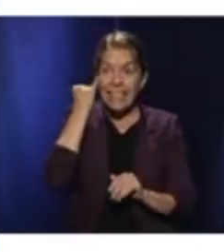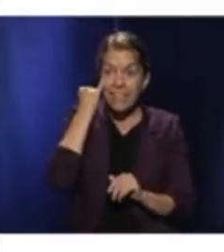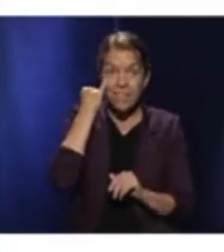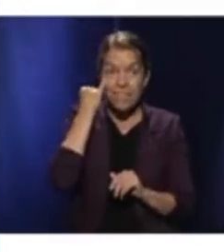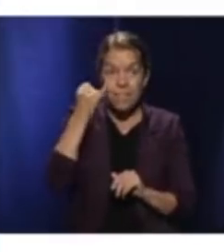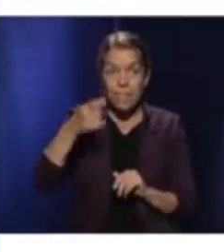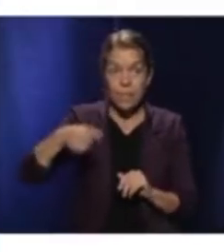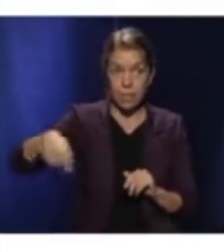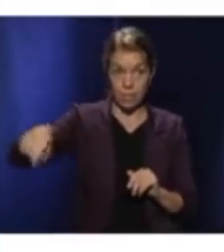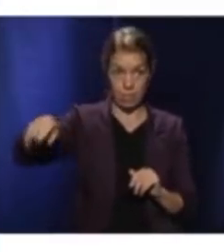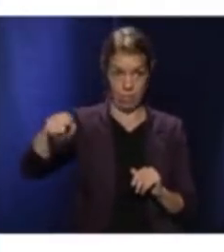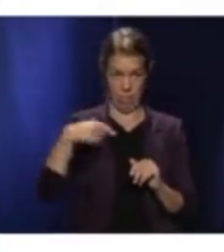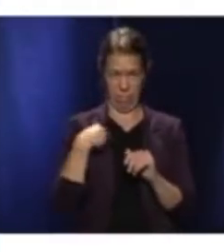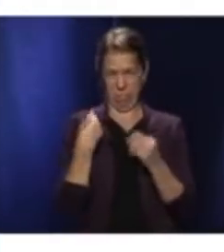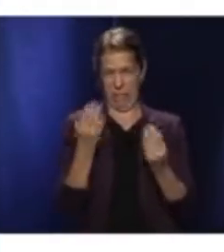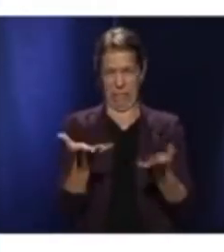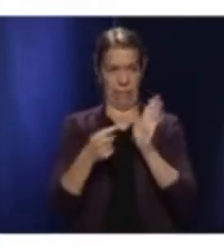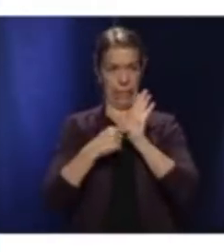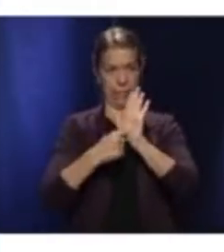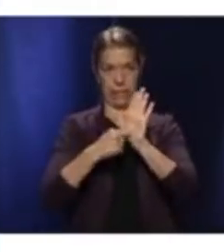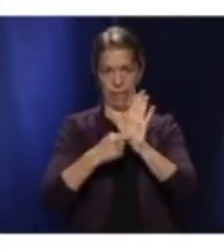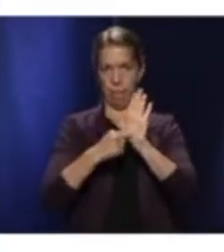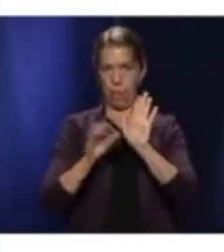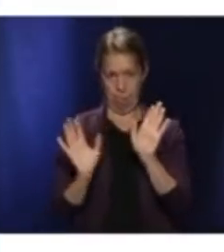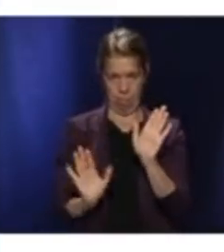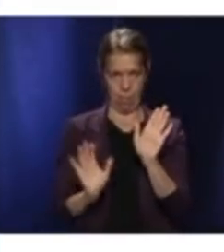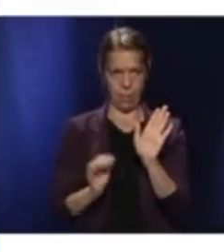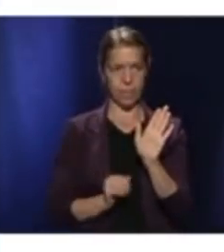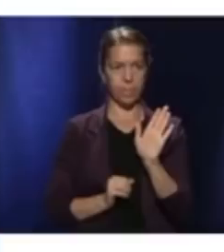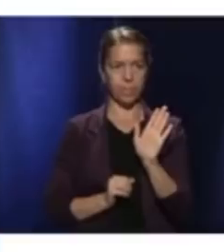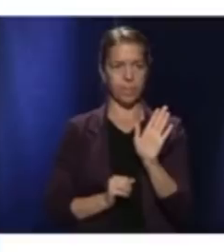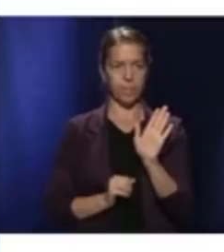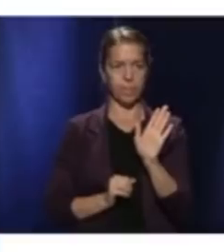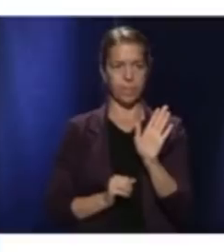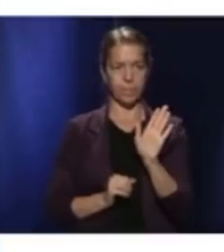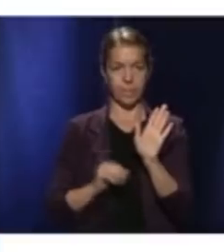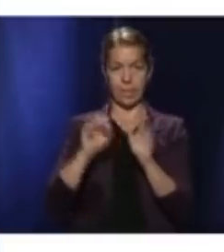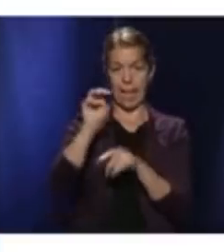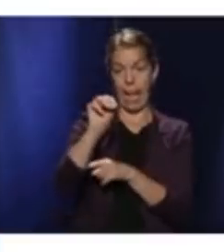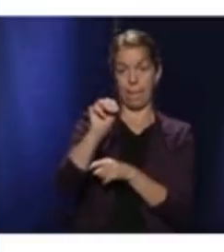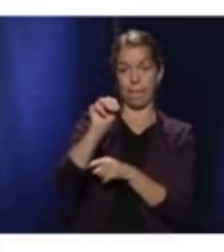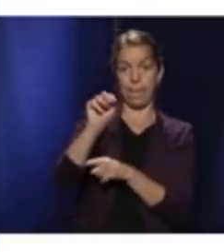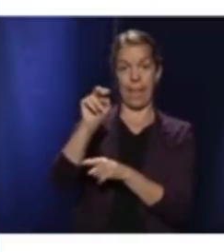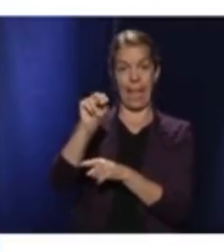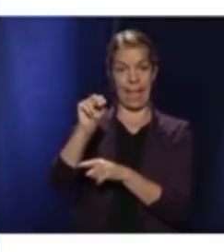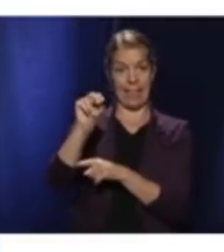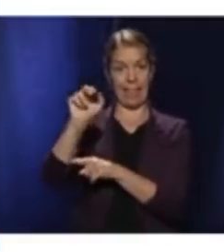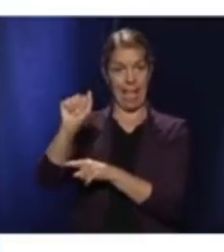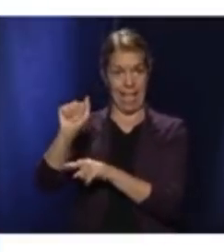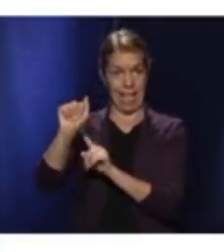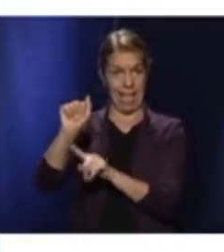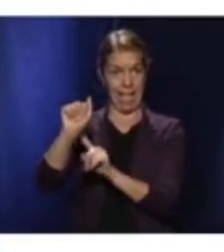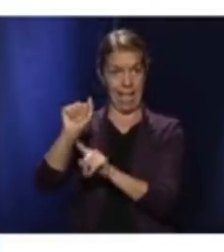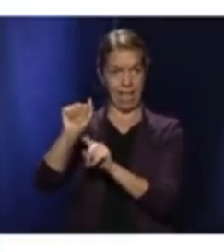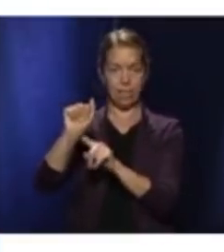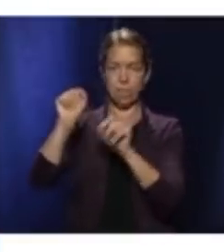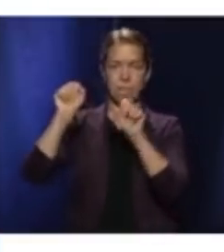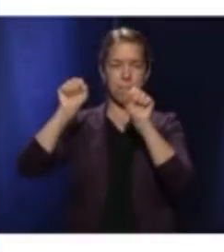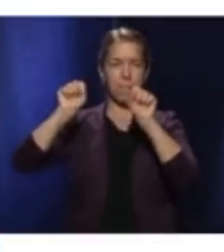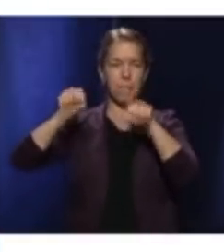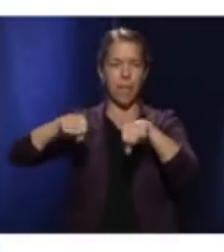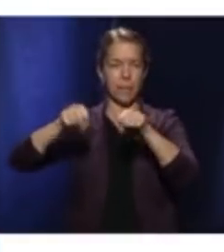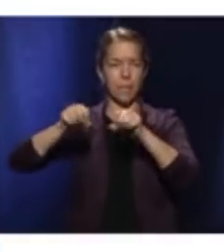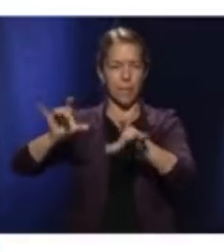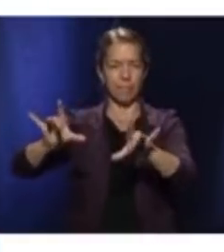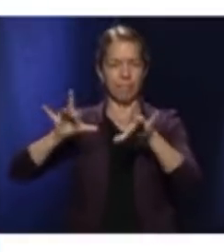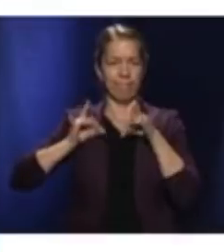gave example even at M&A that, we can contract the virus. So, but I'm just saying,